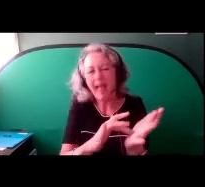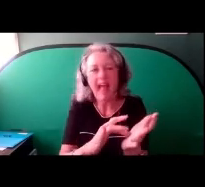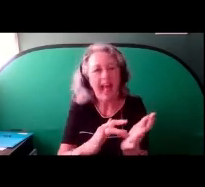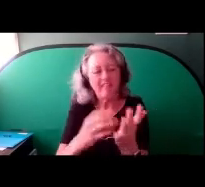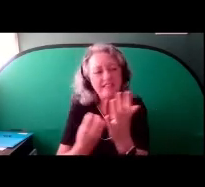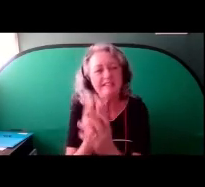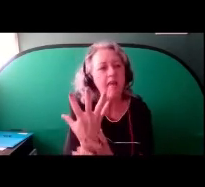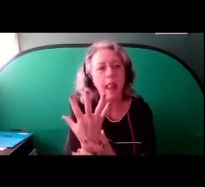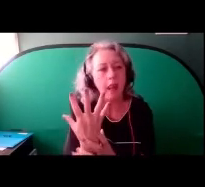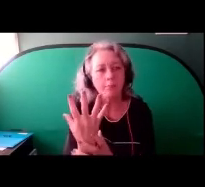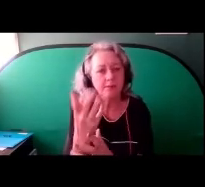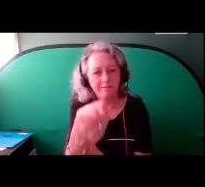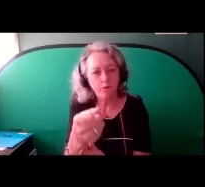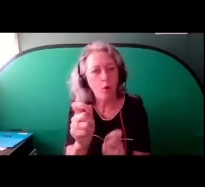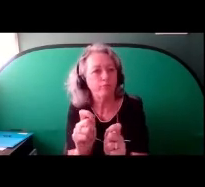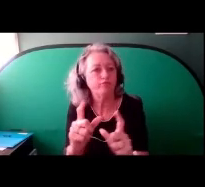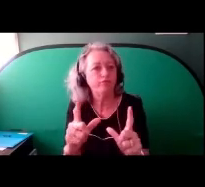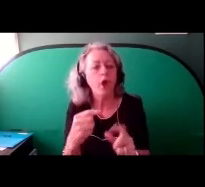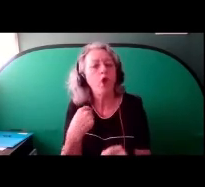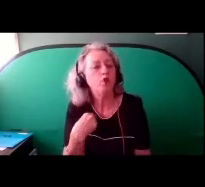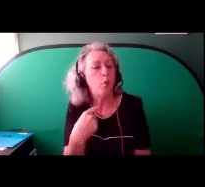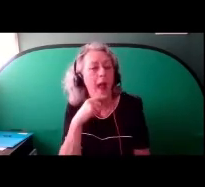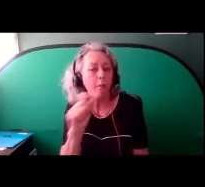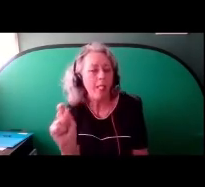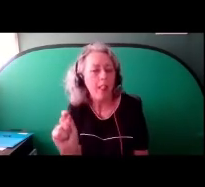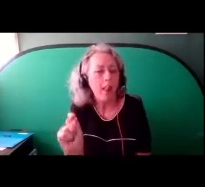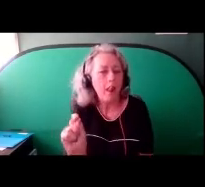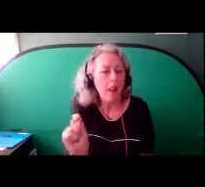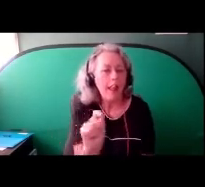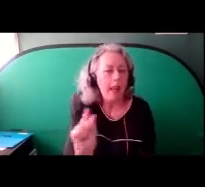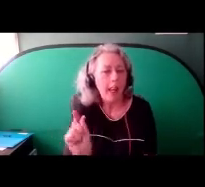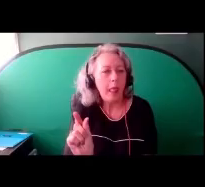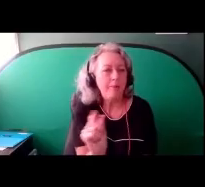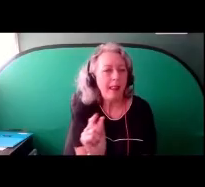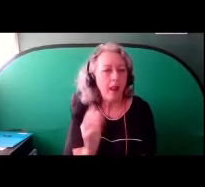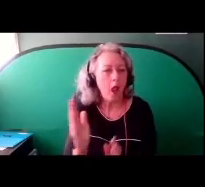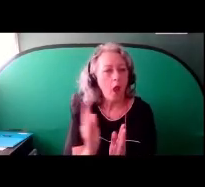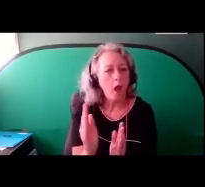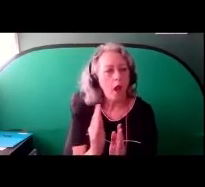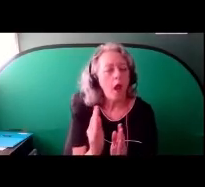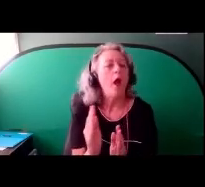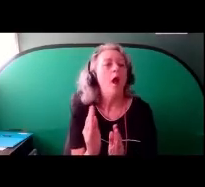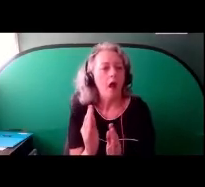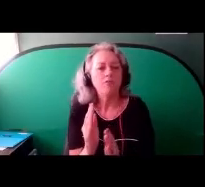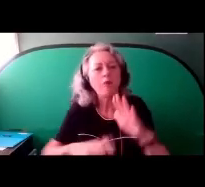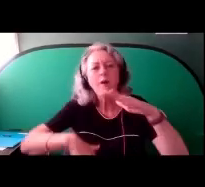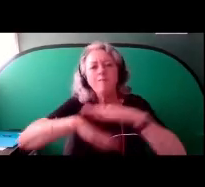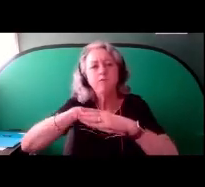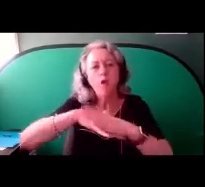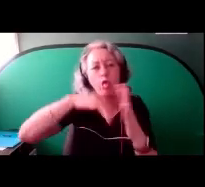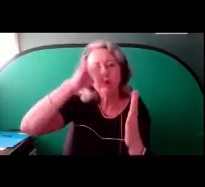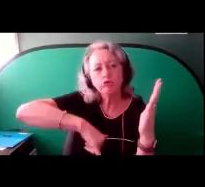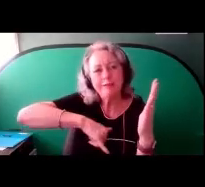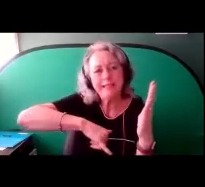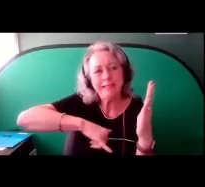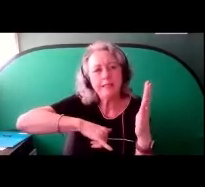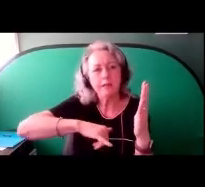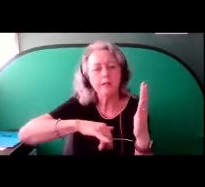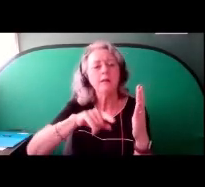option. Sometimes I tend to just go a little bit lower than full screen, than